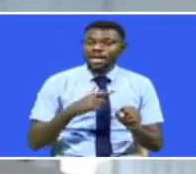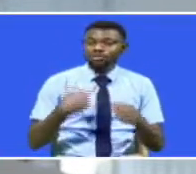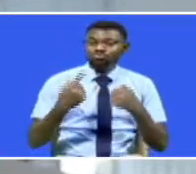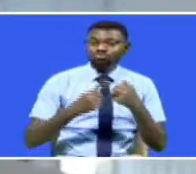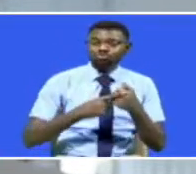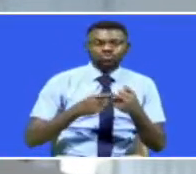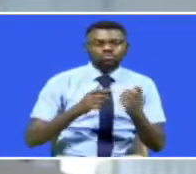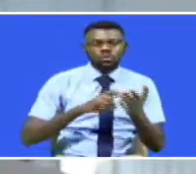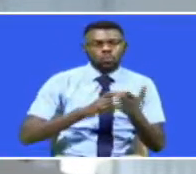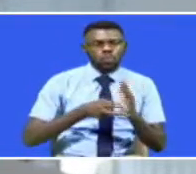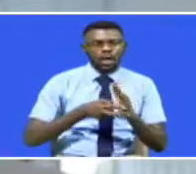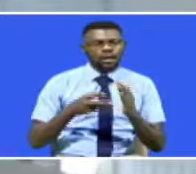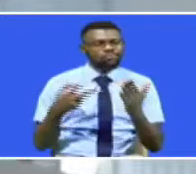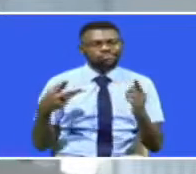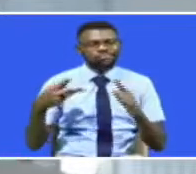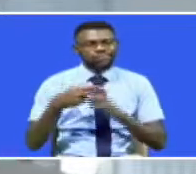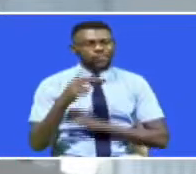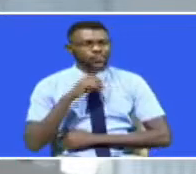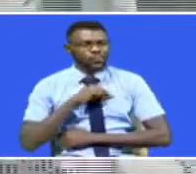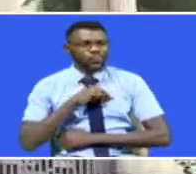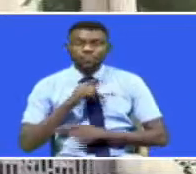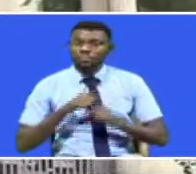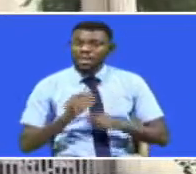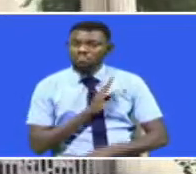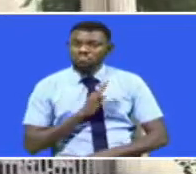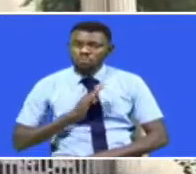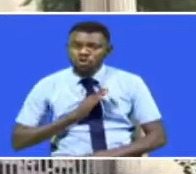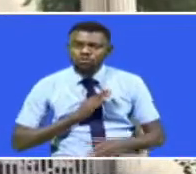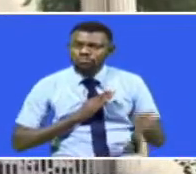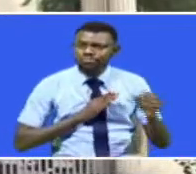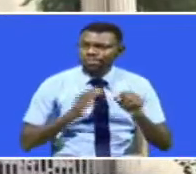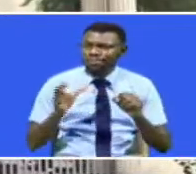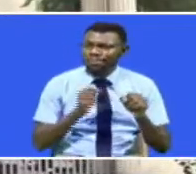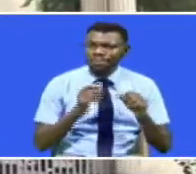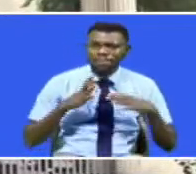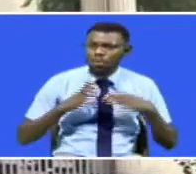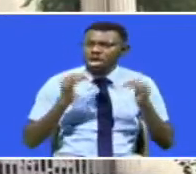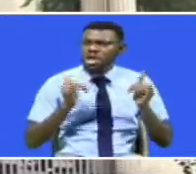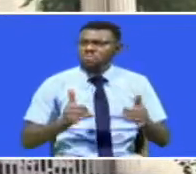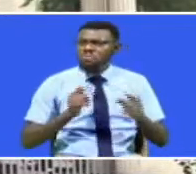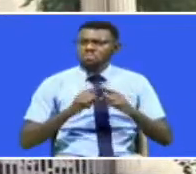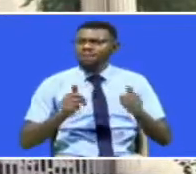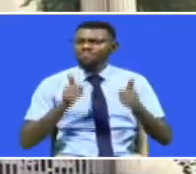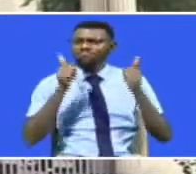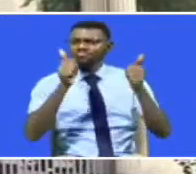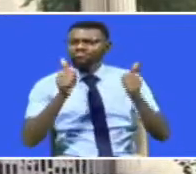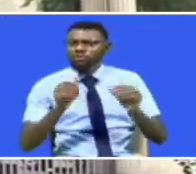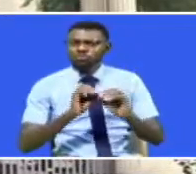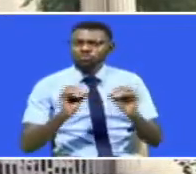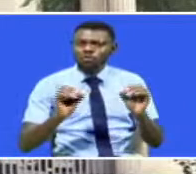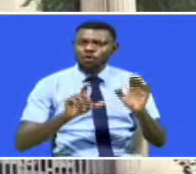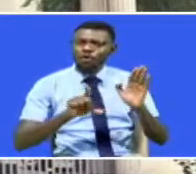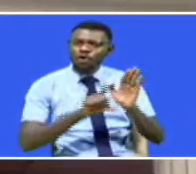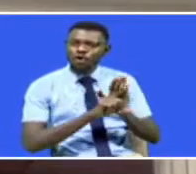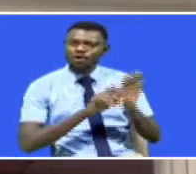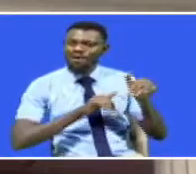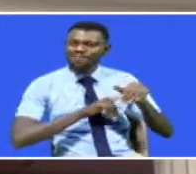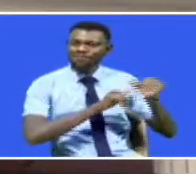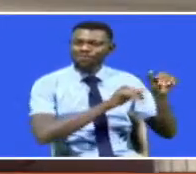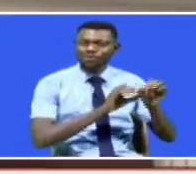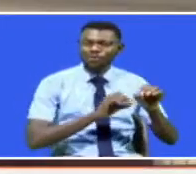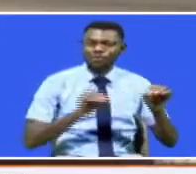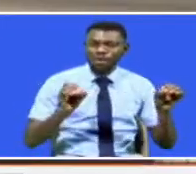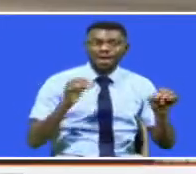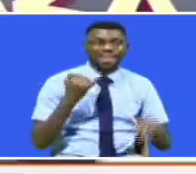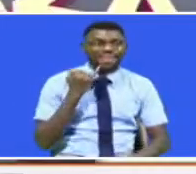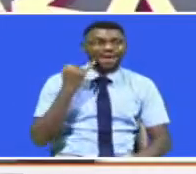The board went ahead to hire their replacements without advertising the positions as required by law. Nakuru County Public Service Board Chairperson